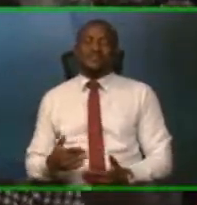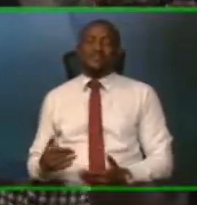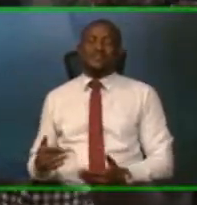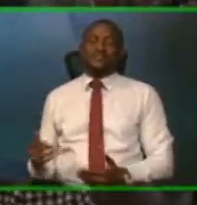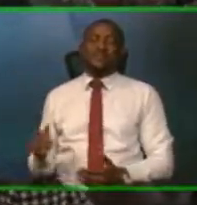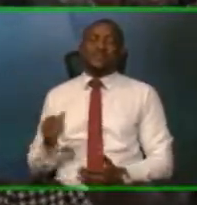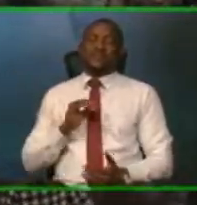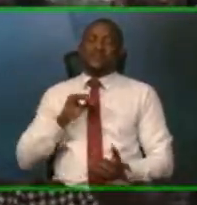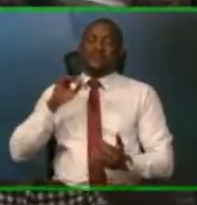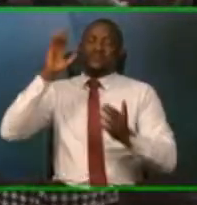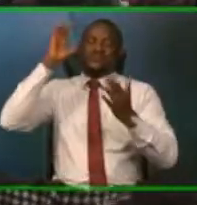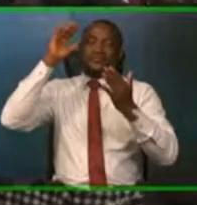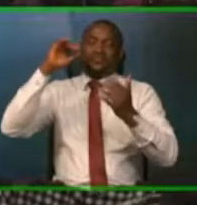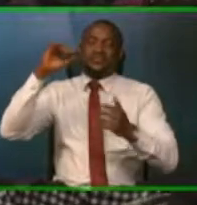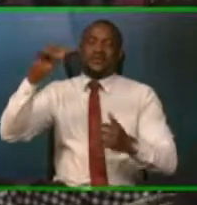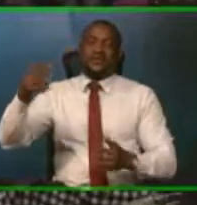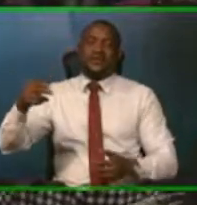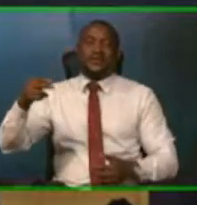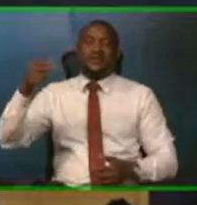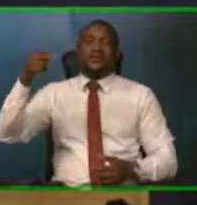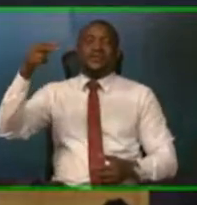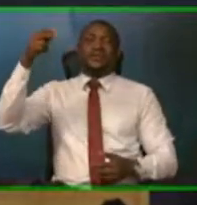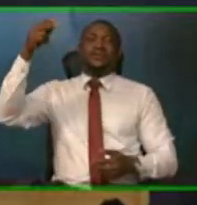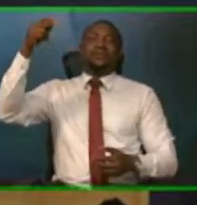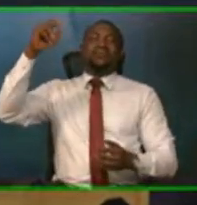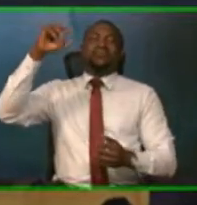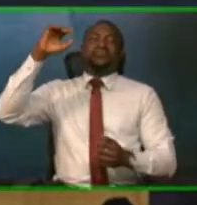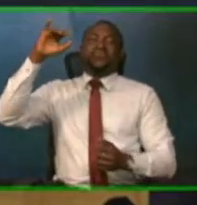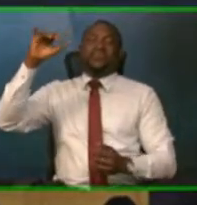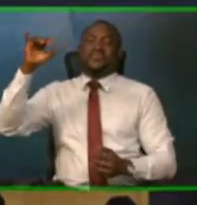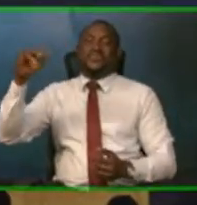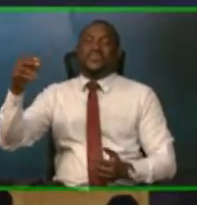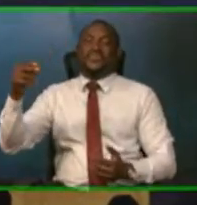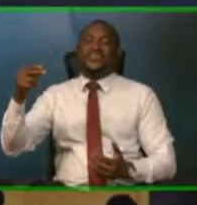Our hope is Yahweh,